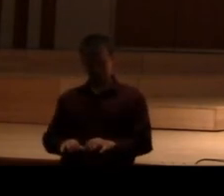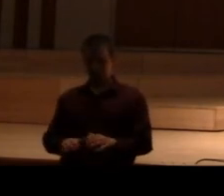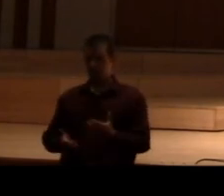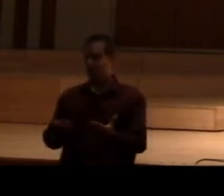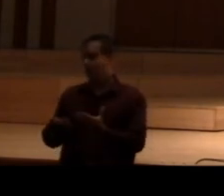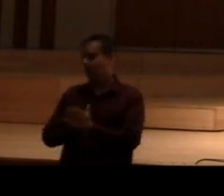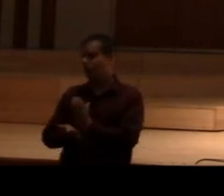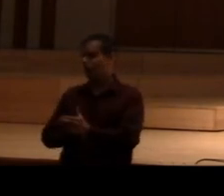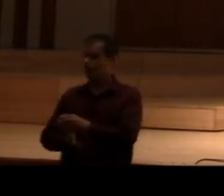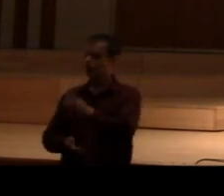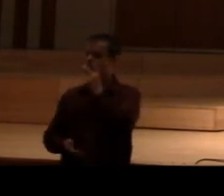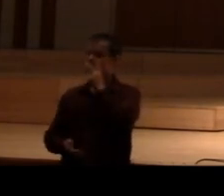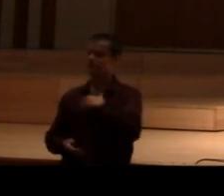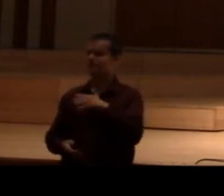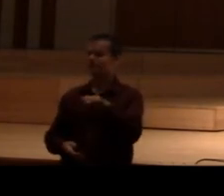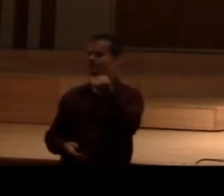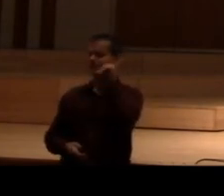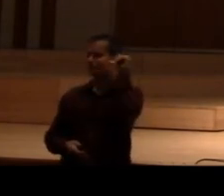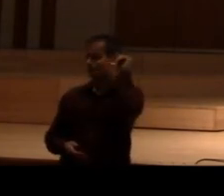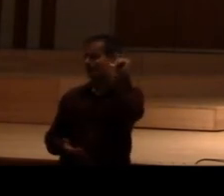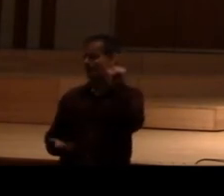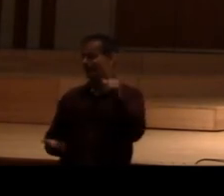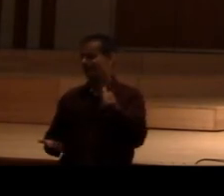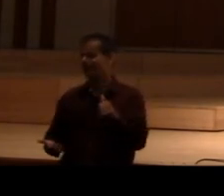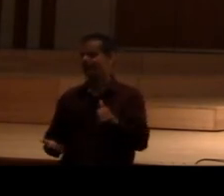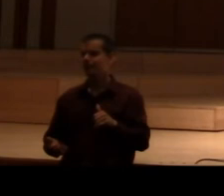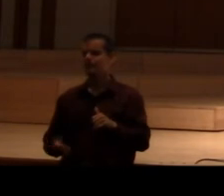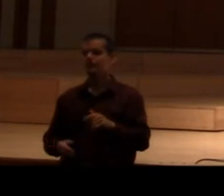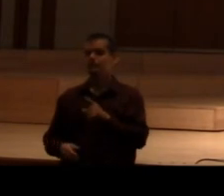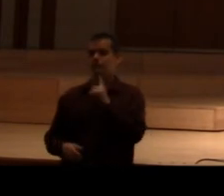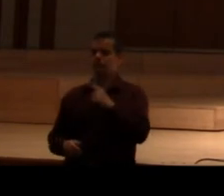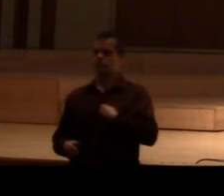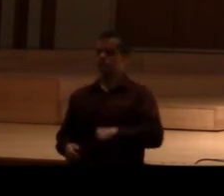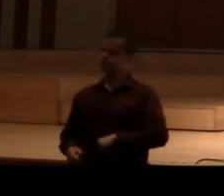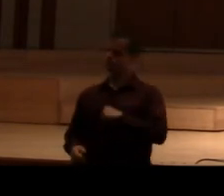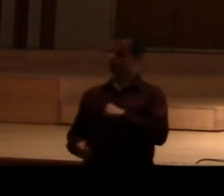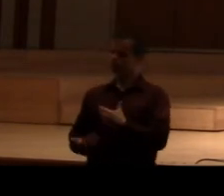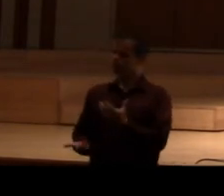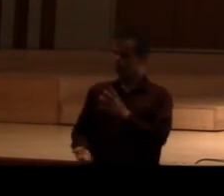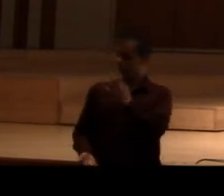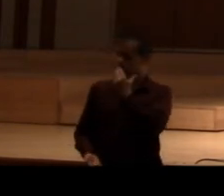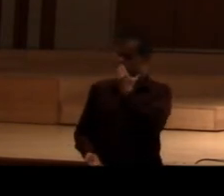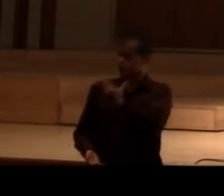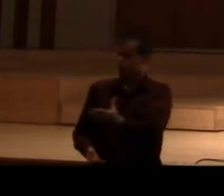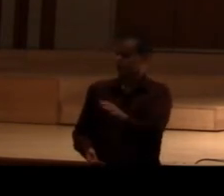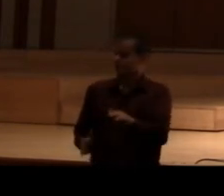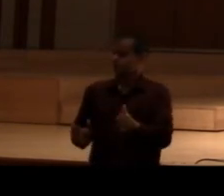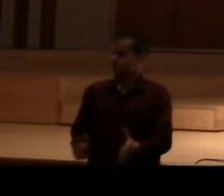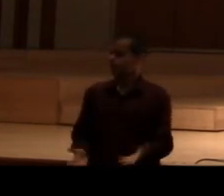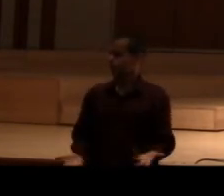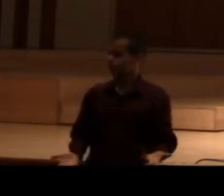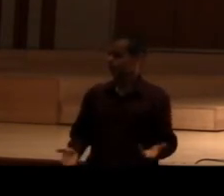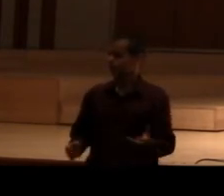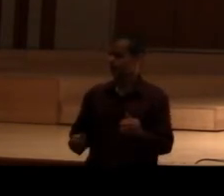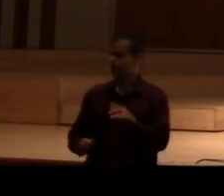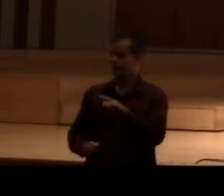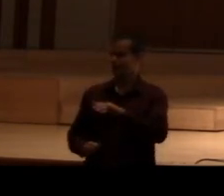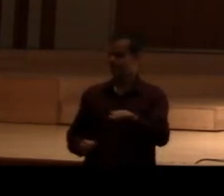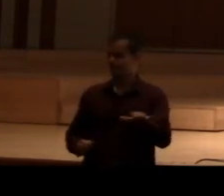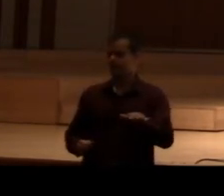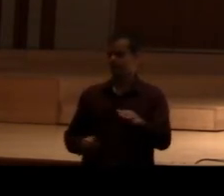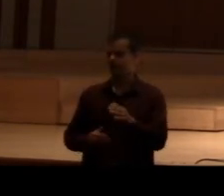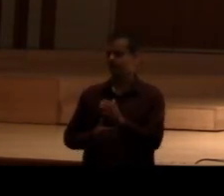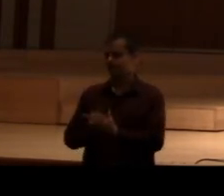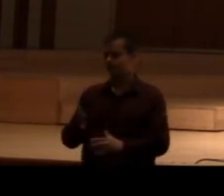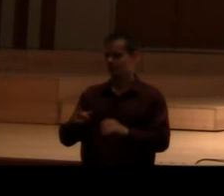Some of you saw my spelling yesterday, actually, but I actually pride myself on being a rather good speller most of the time. I can spell